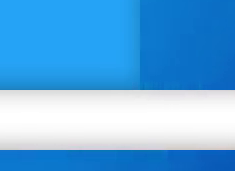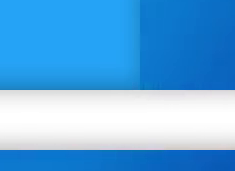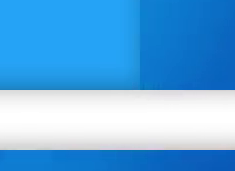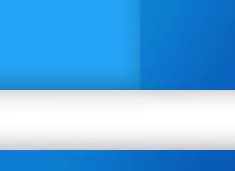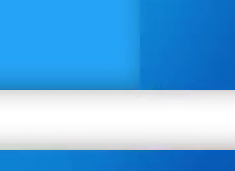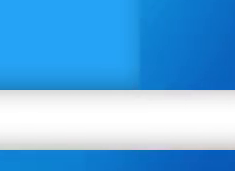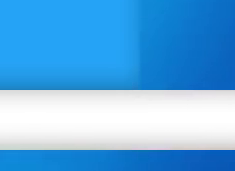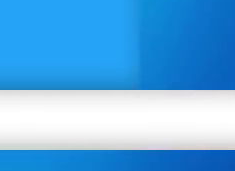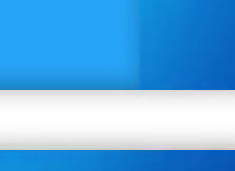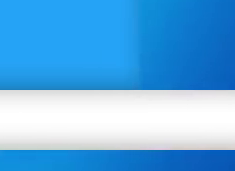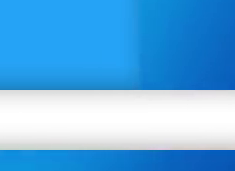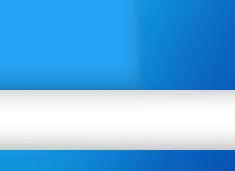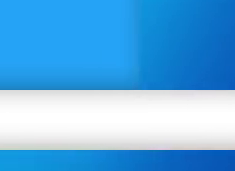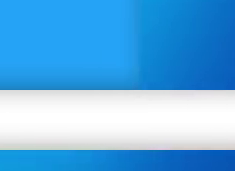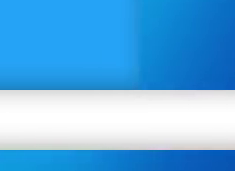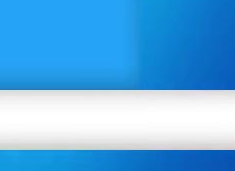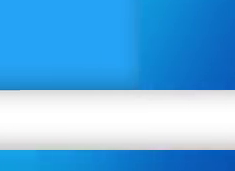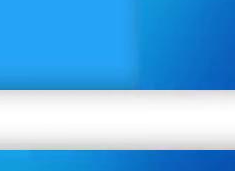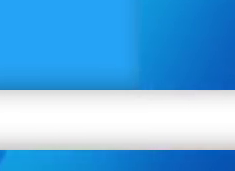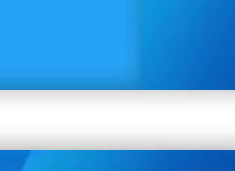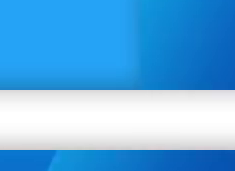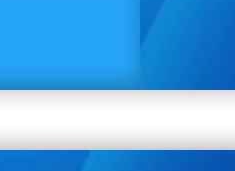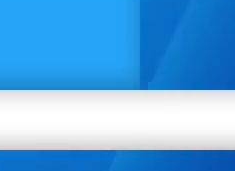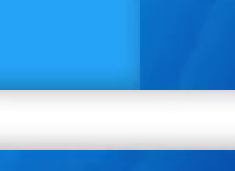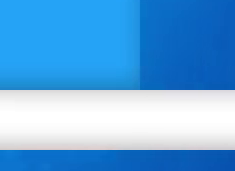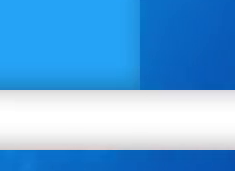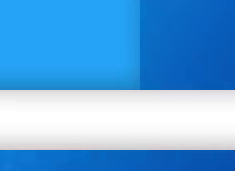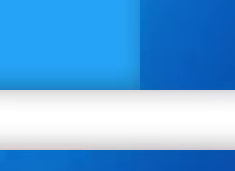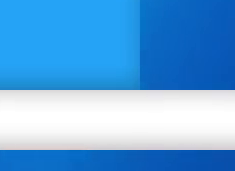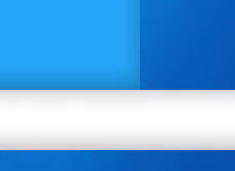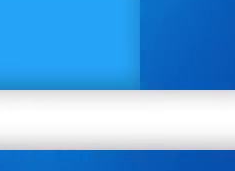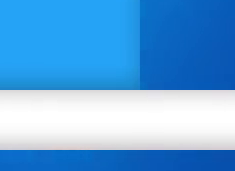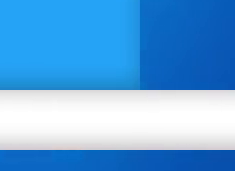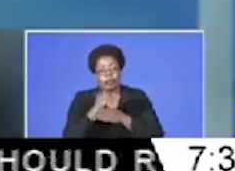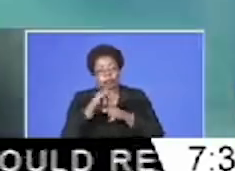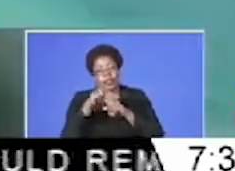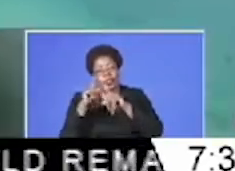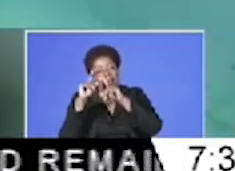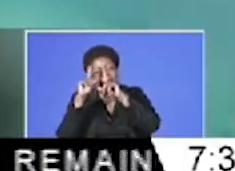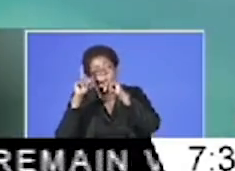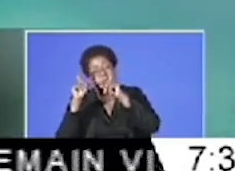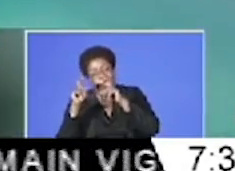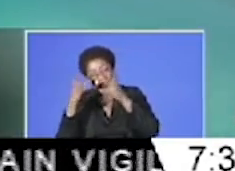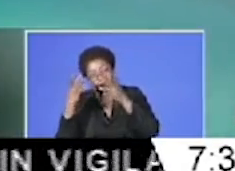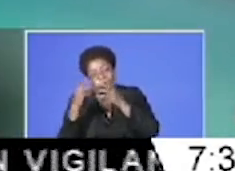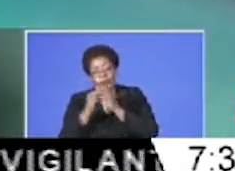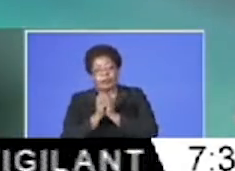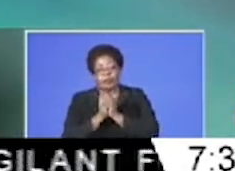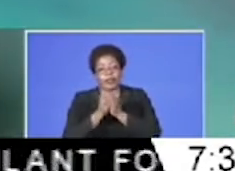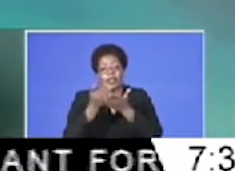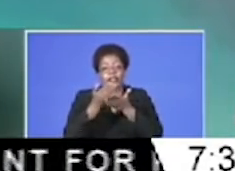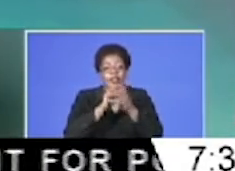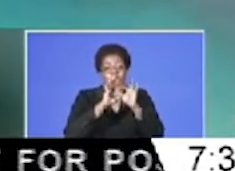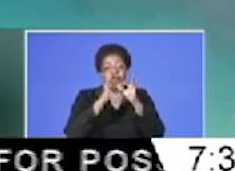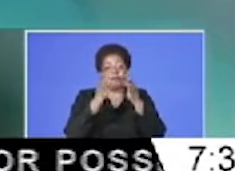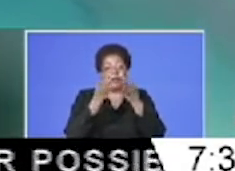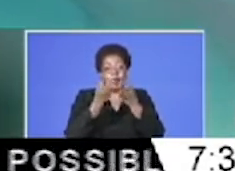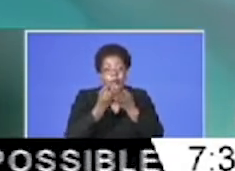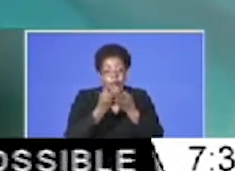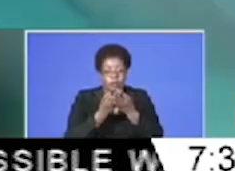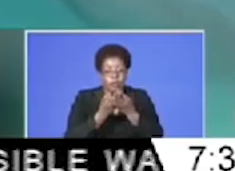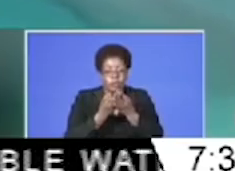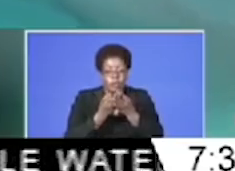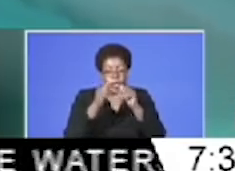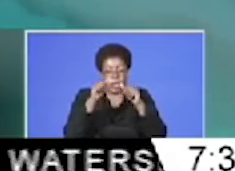in particular the Family Islands. We get more in this ZNS News report. 4 family islands now added to the list of